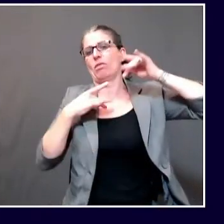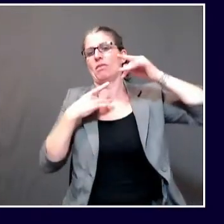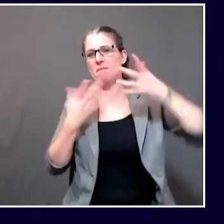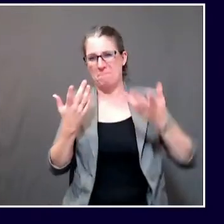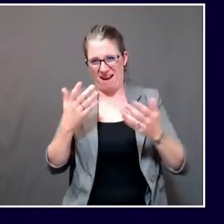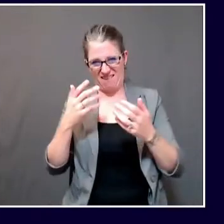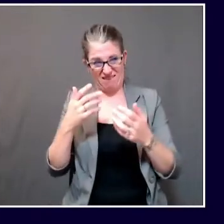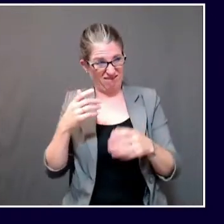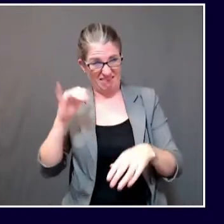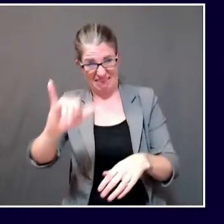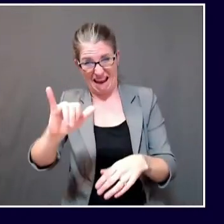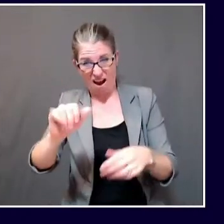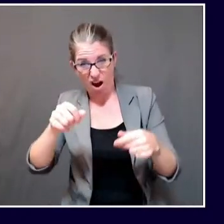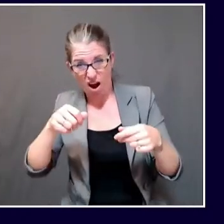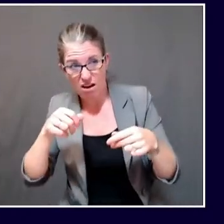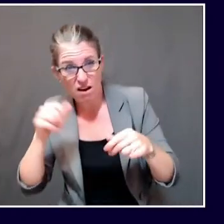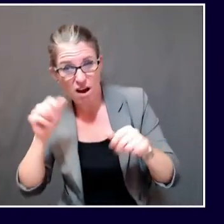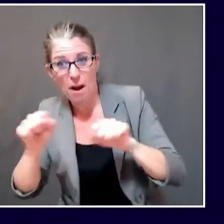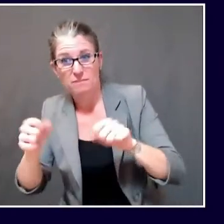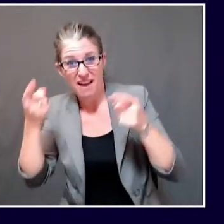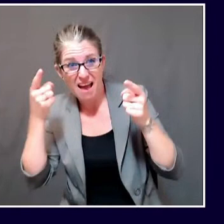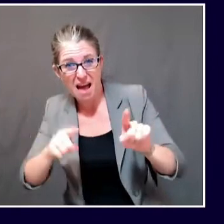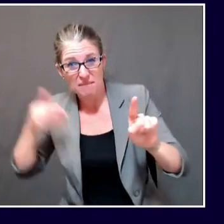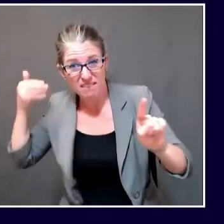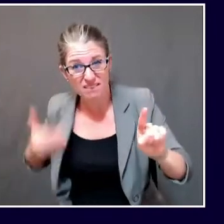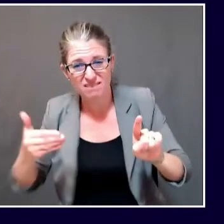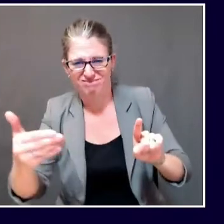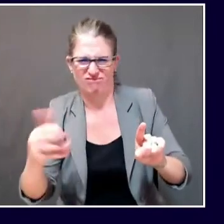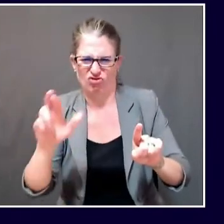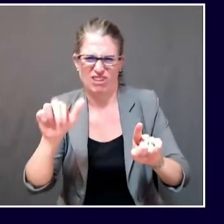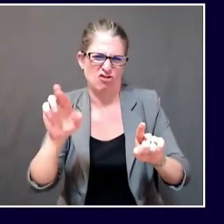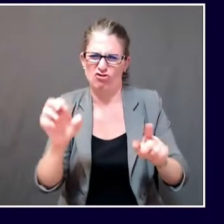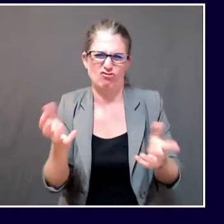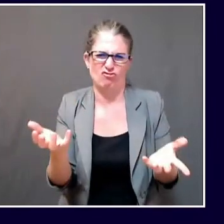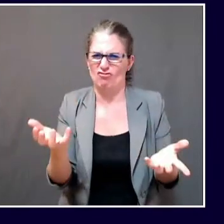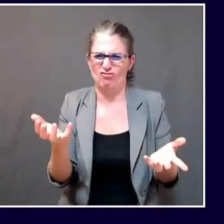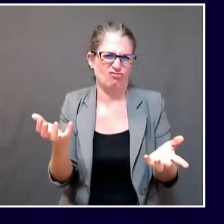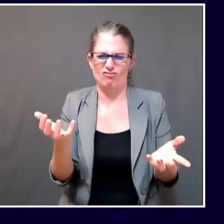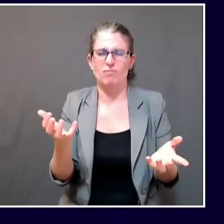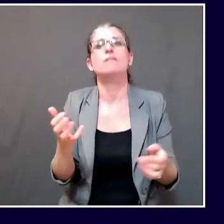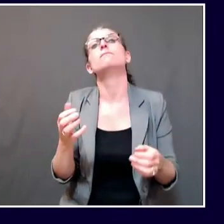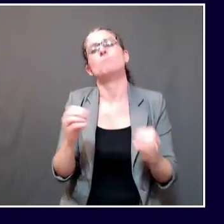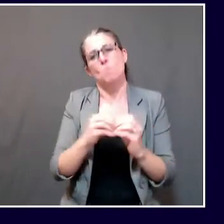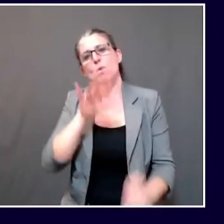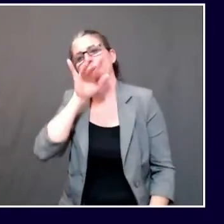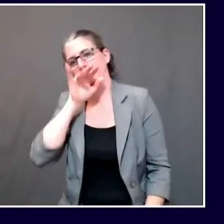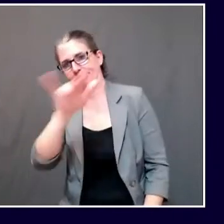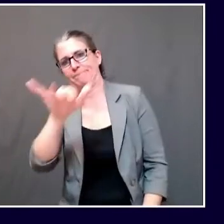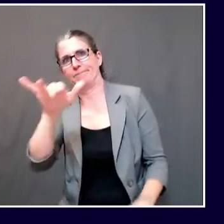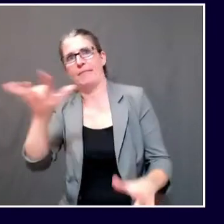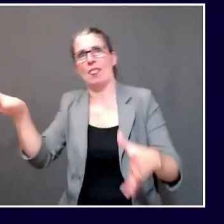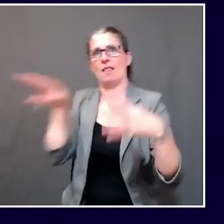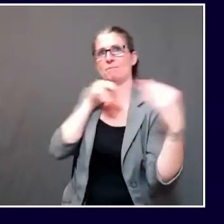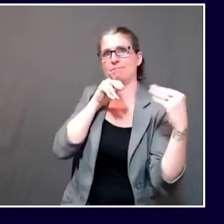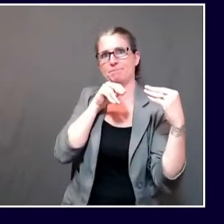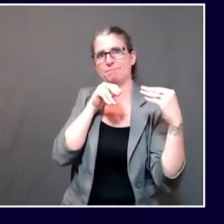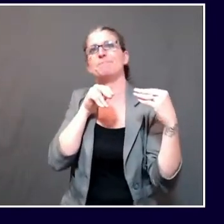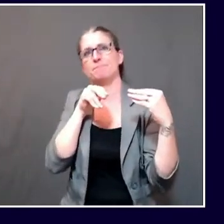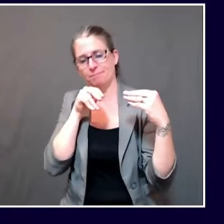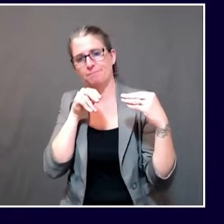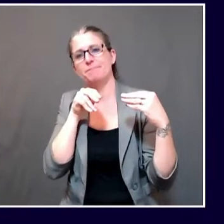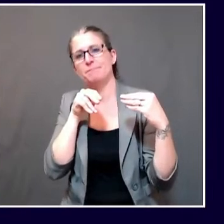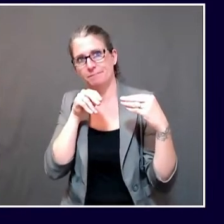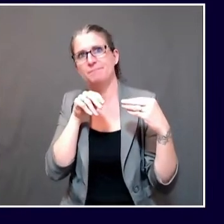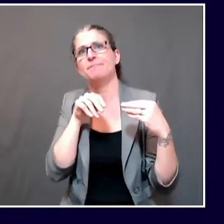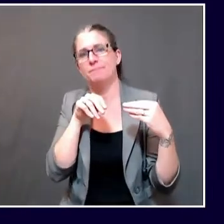concerns around surface-based transmission of either the flu or COVID-19, vigorous washing of hands